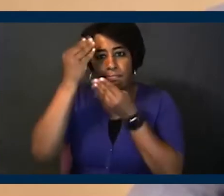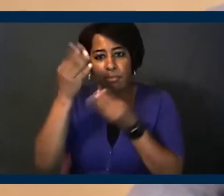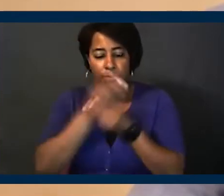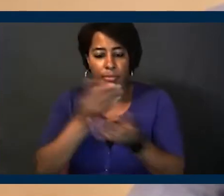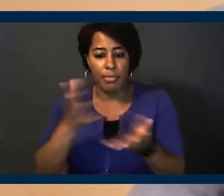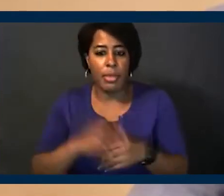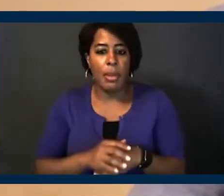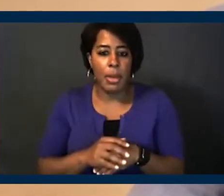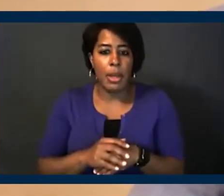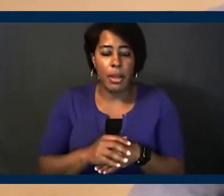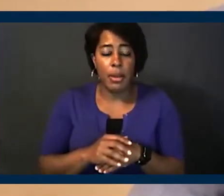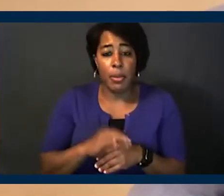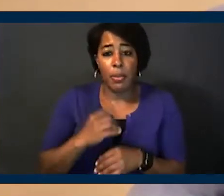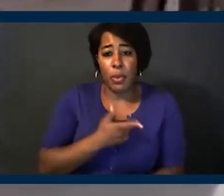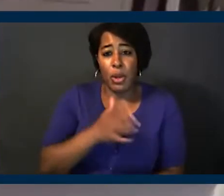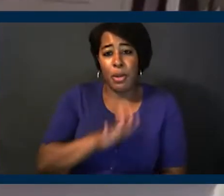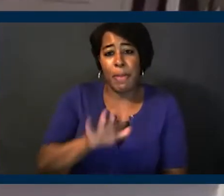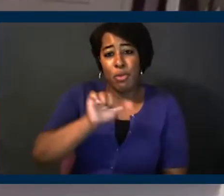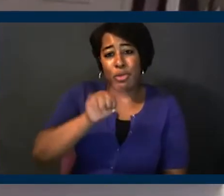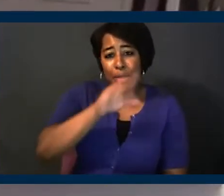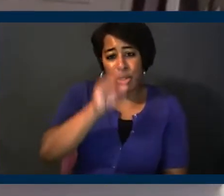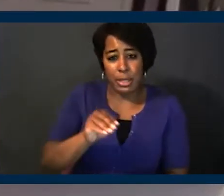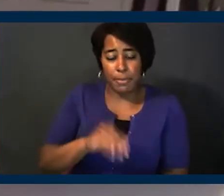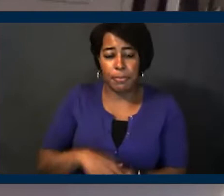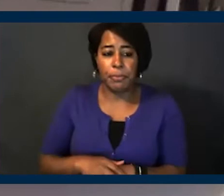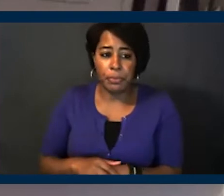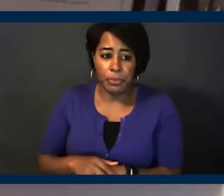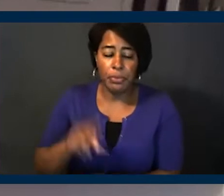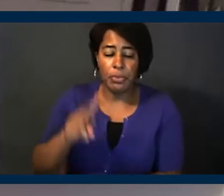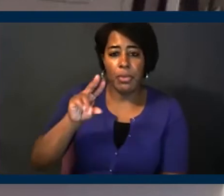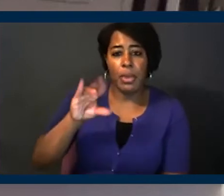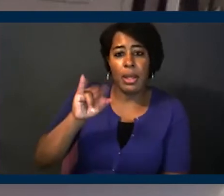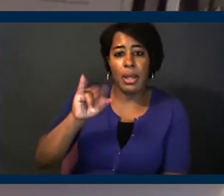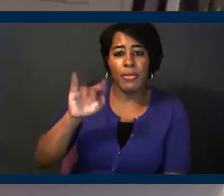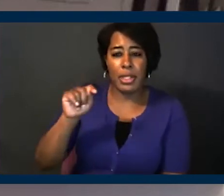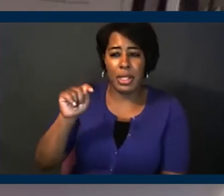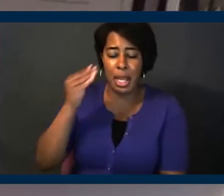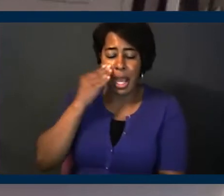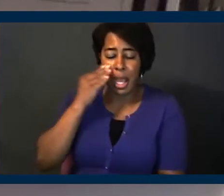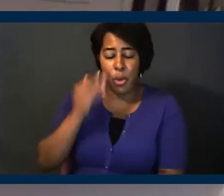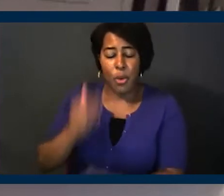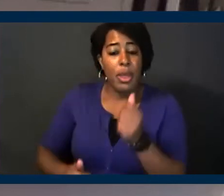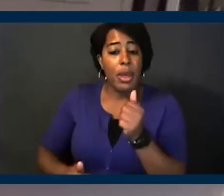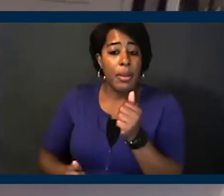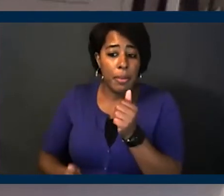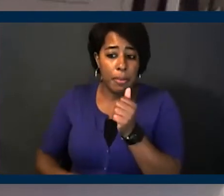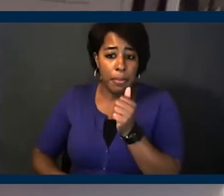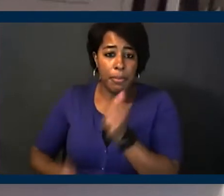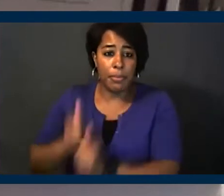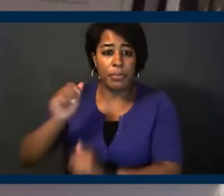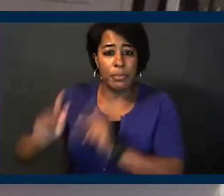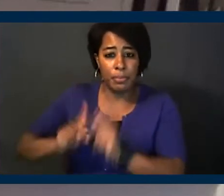about 10% of our population. And I know that a sizable number of the Black members in the legislature and Congress are from LA